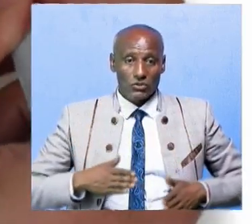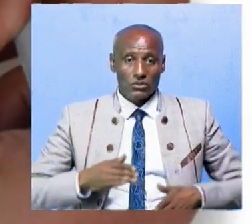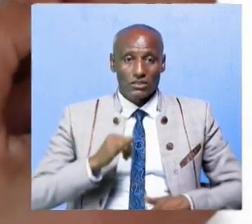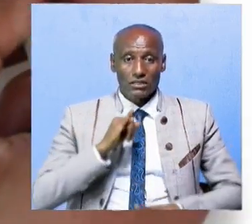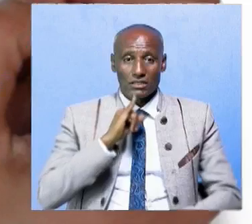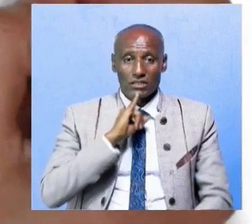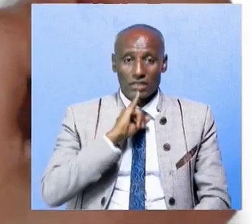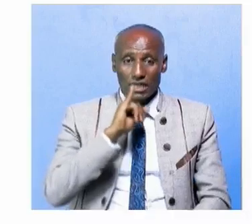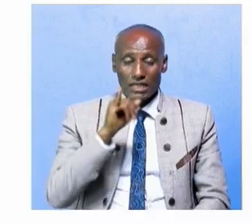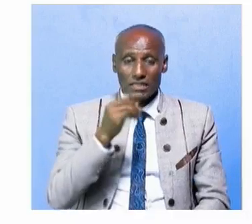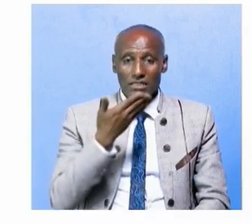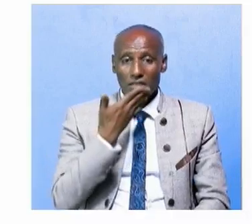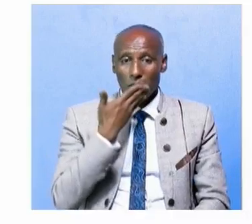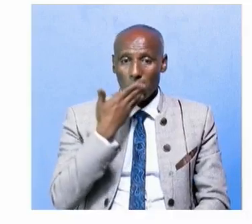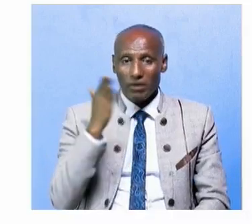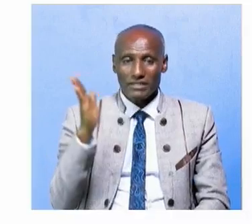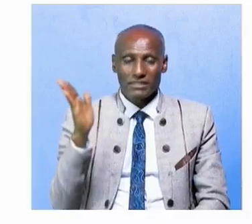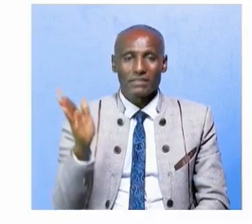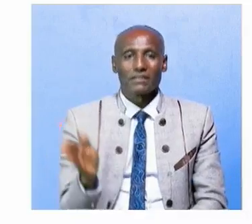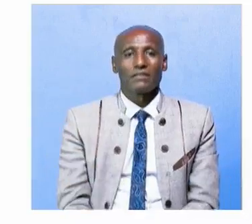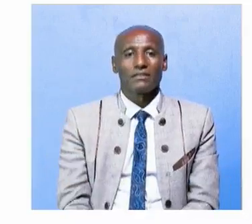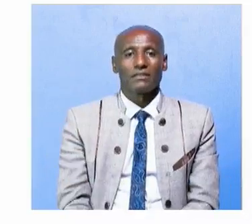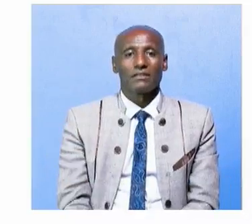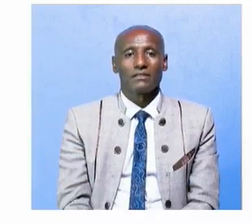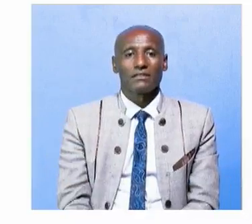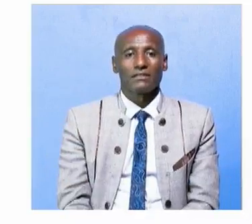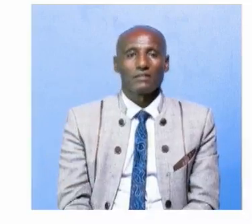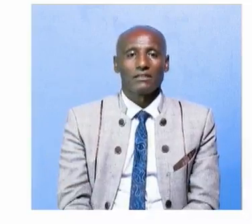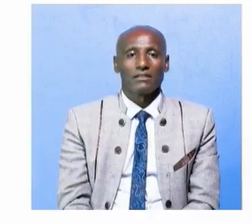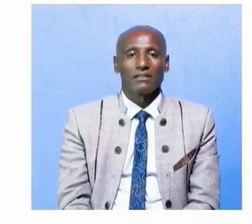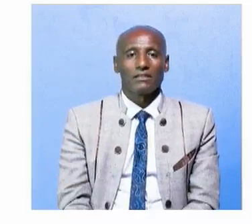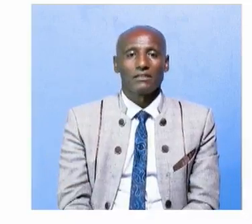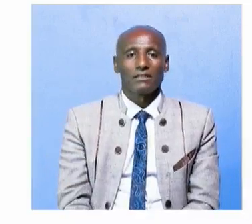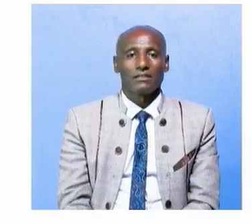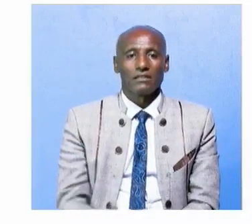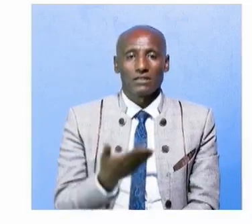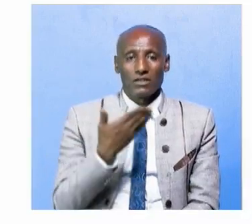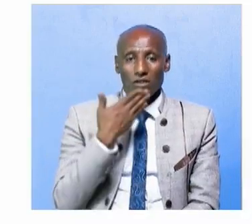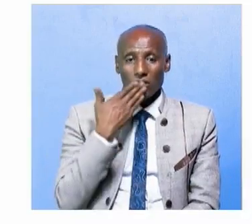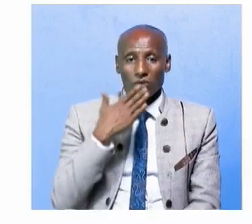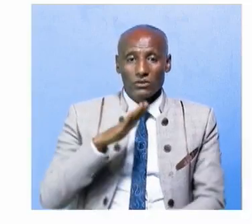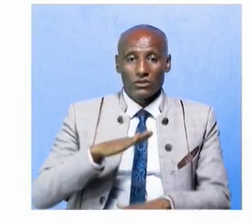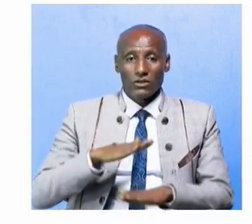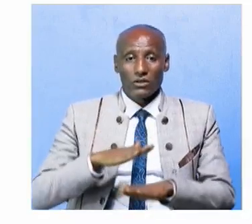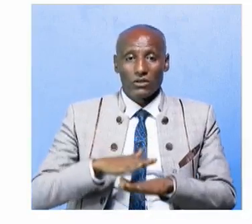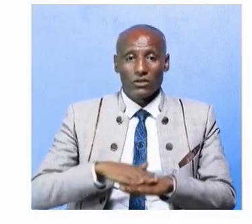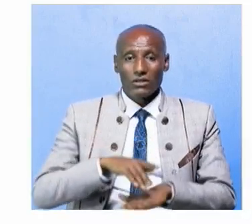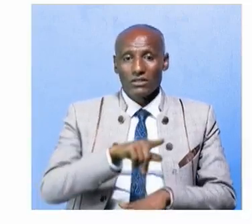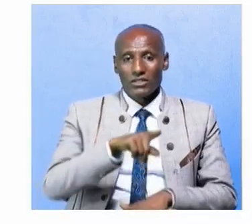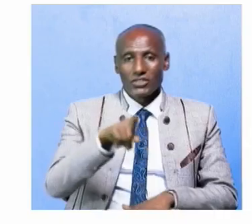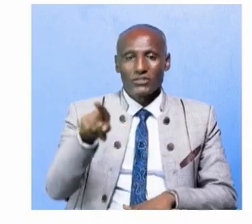The blue color is good on you.